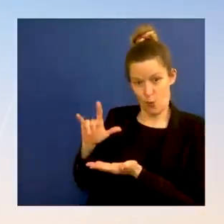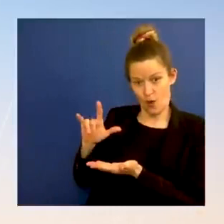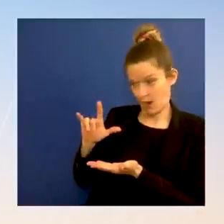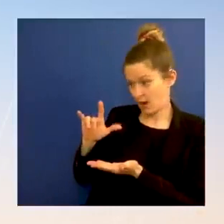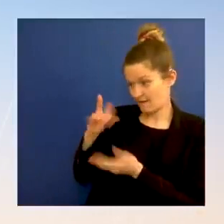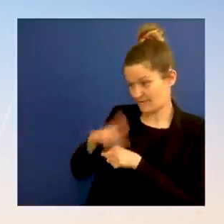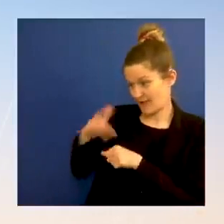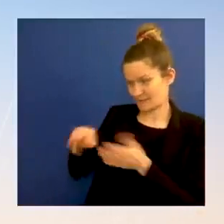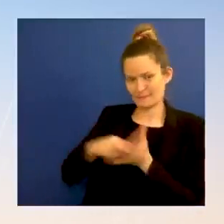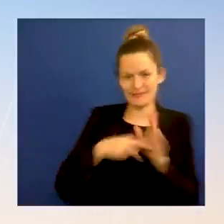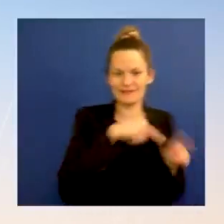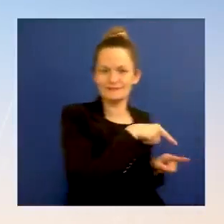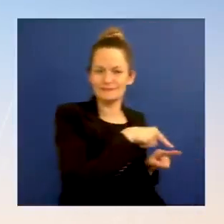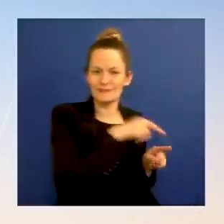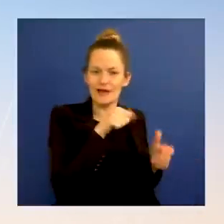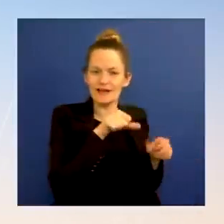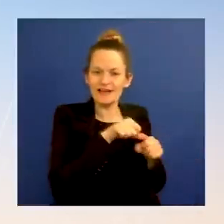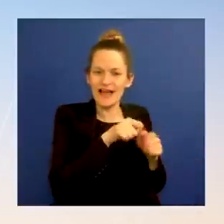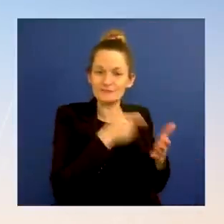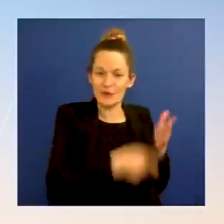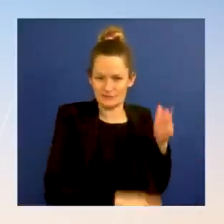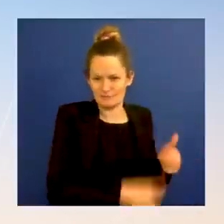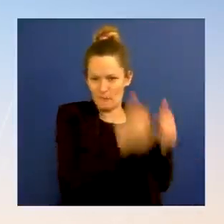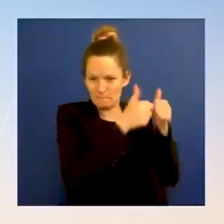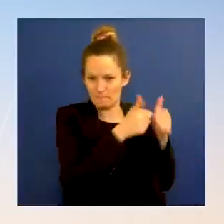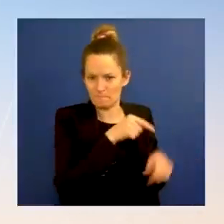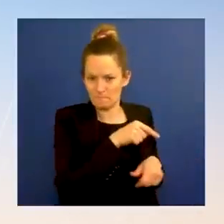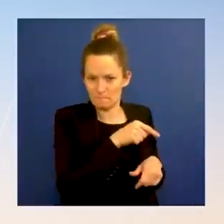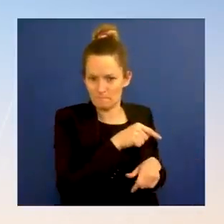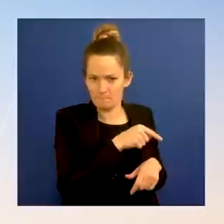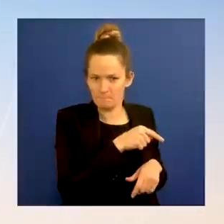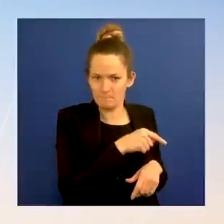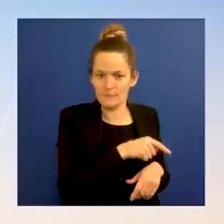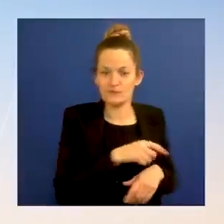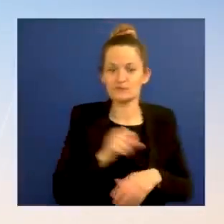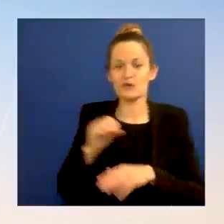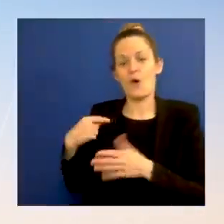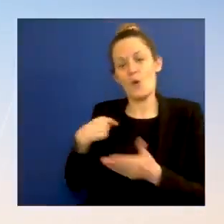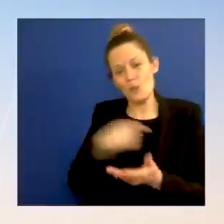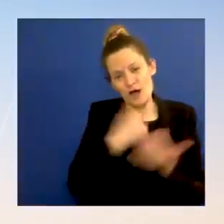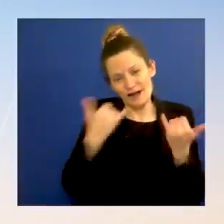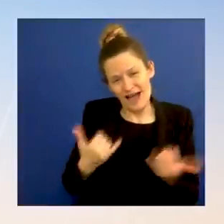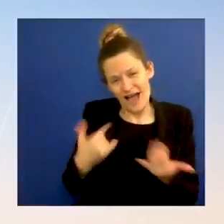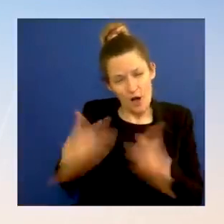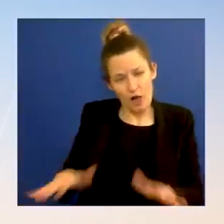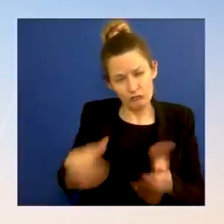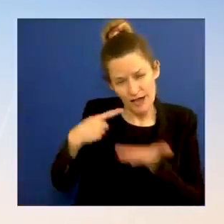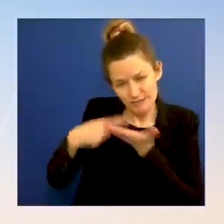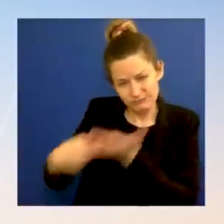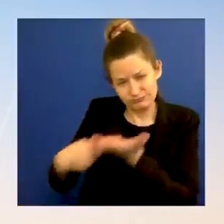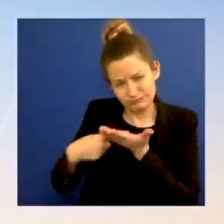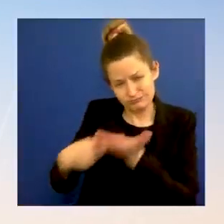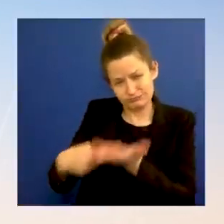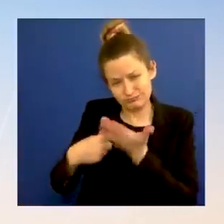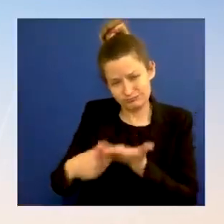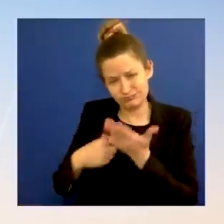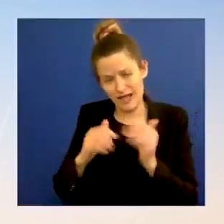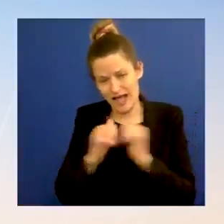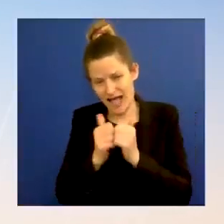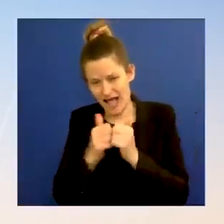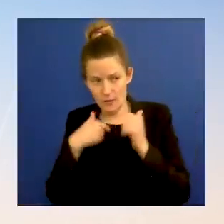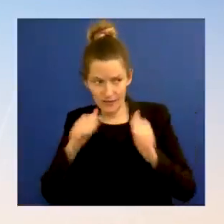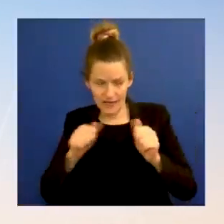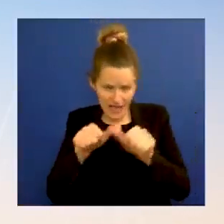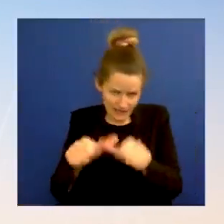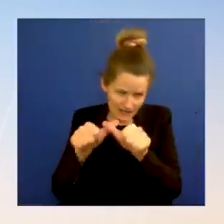about engagements that Brett McGurk has had, that Amos Hochstein have had. These are ongoing discussions. There's not a day that